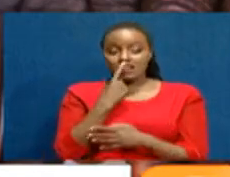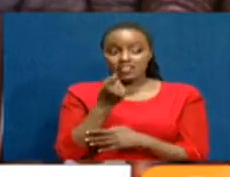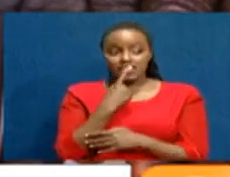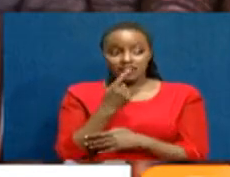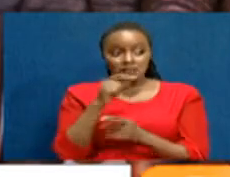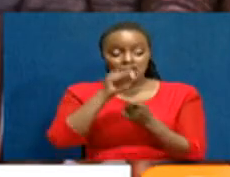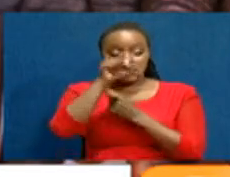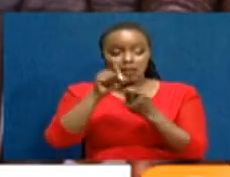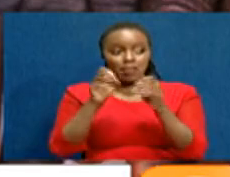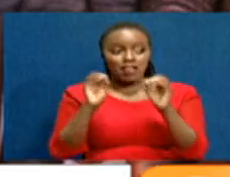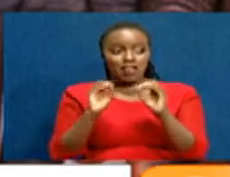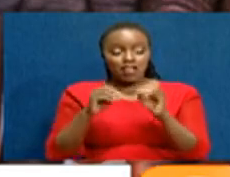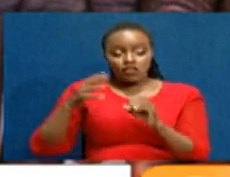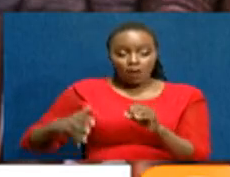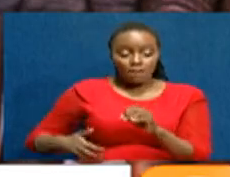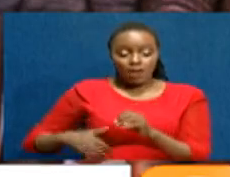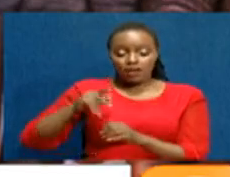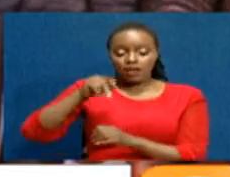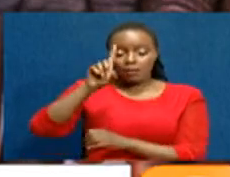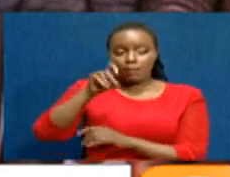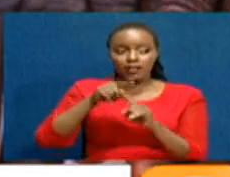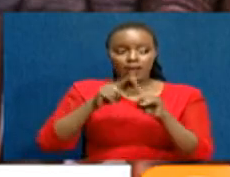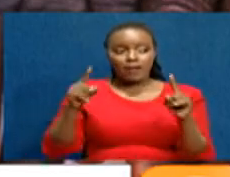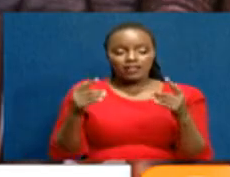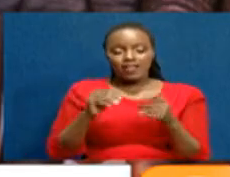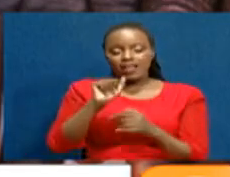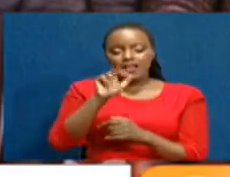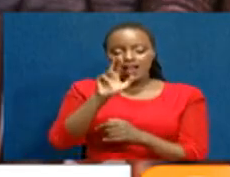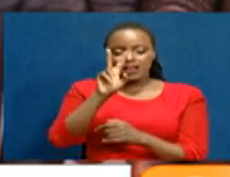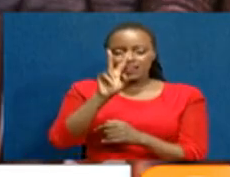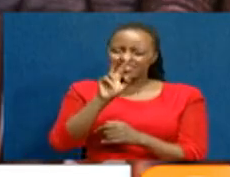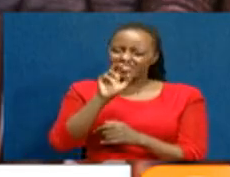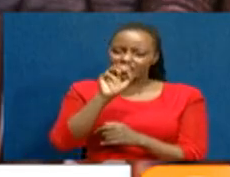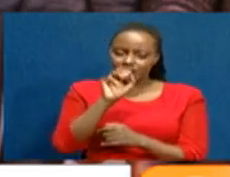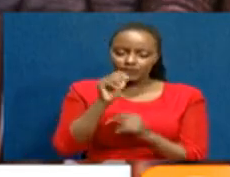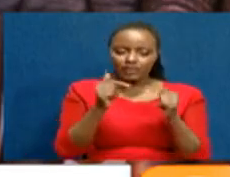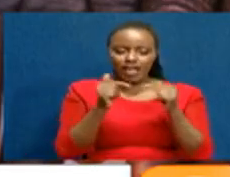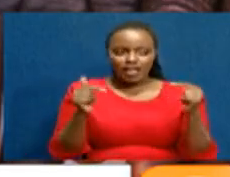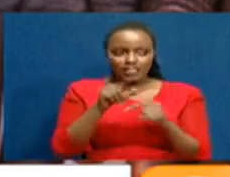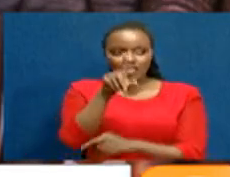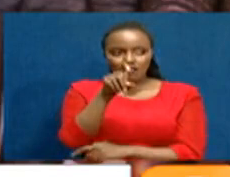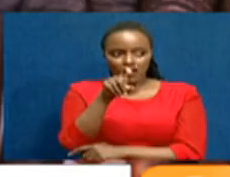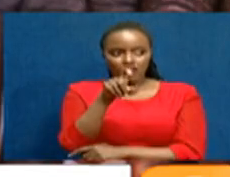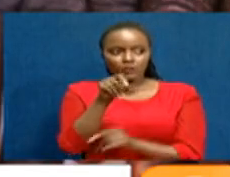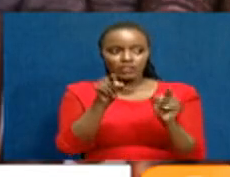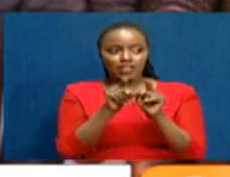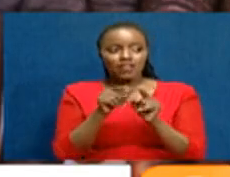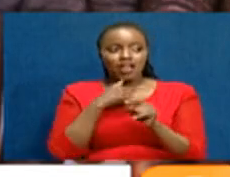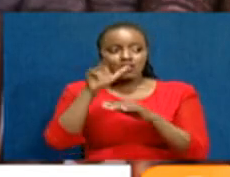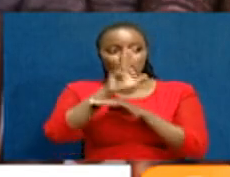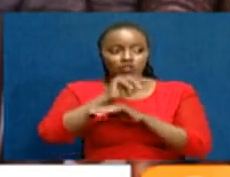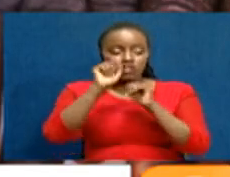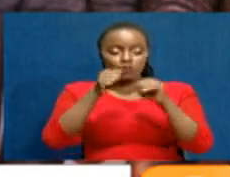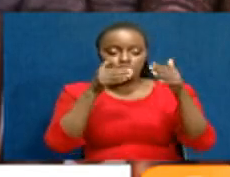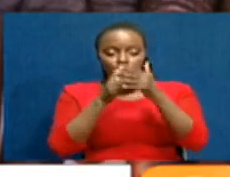treatments specifically for monkeypox, but antiviral drugs and vaccines developed to protect against smallpox may be used to